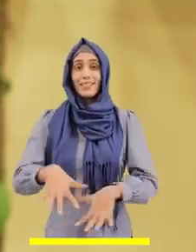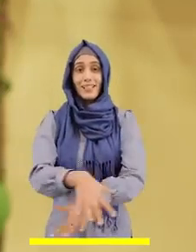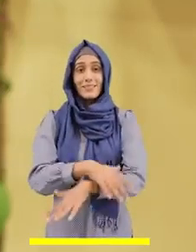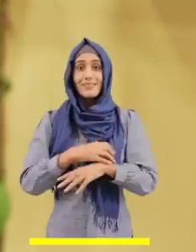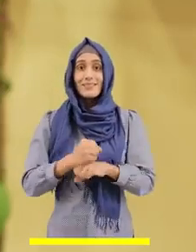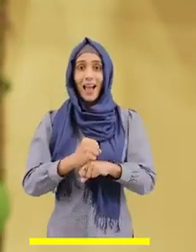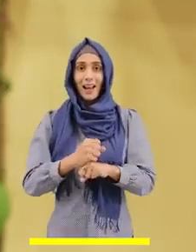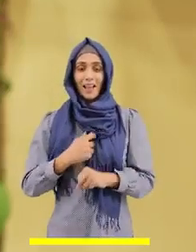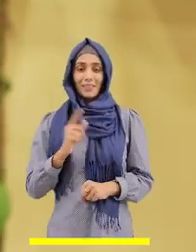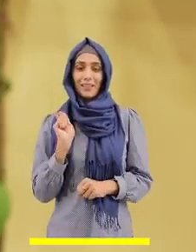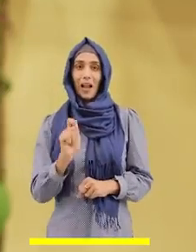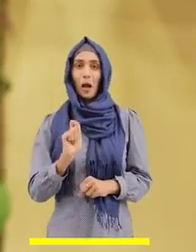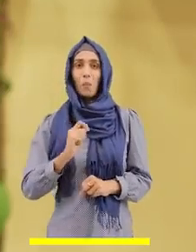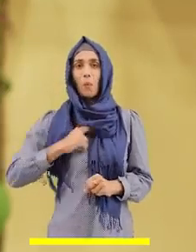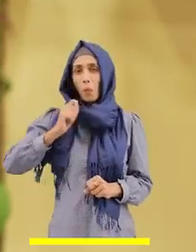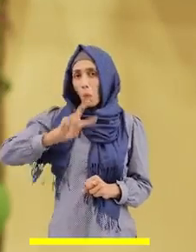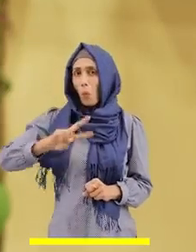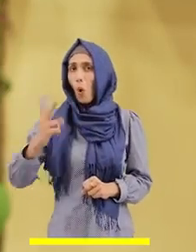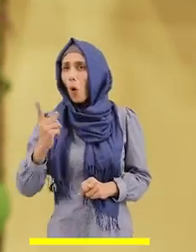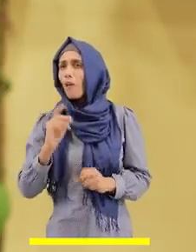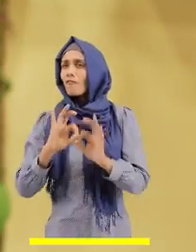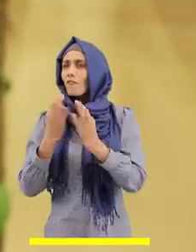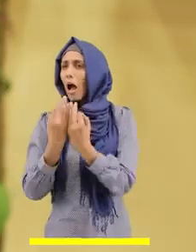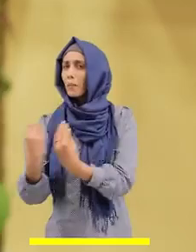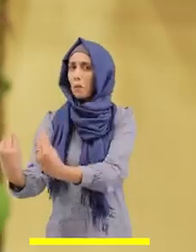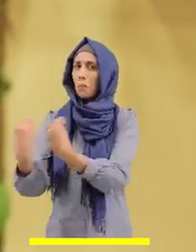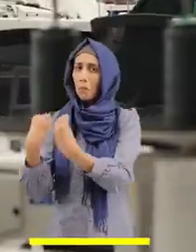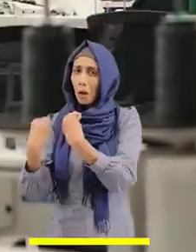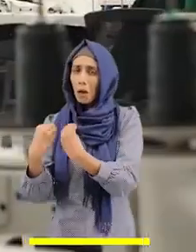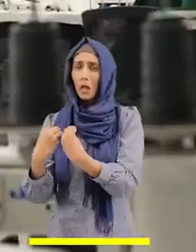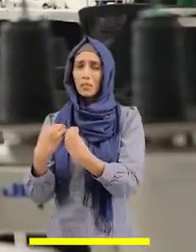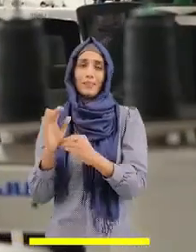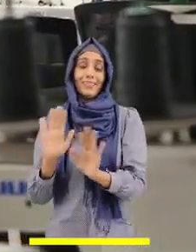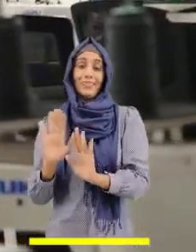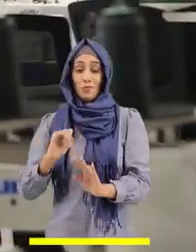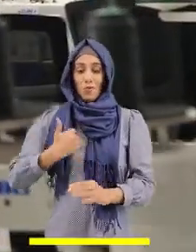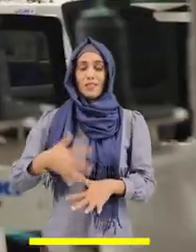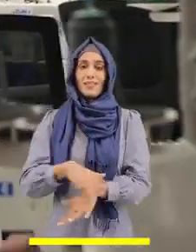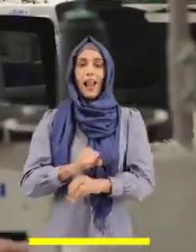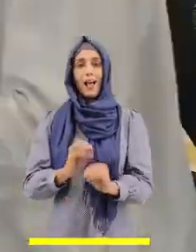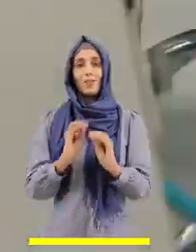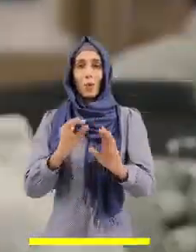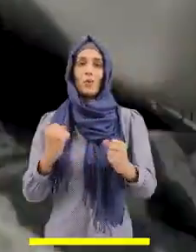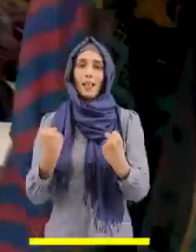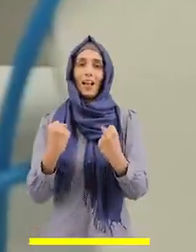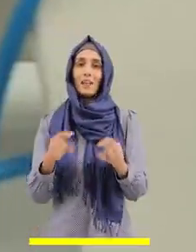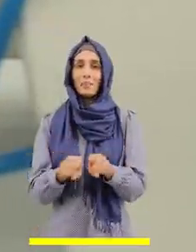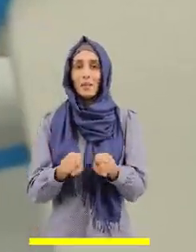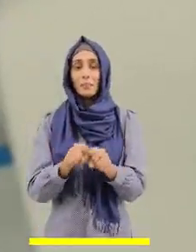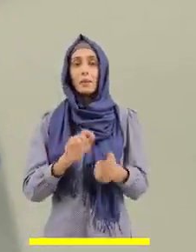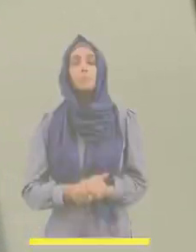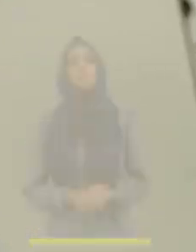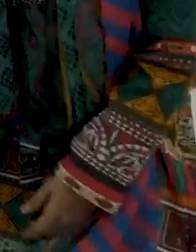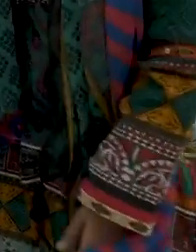is self-reliant instead of being dependent on the state or on their families.